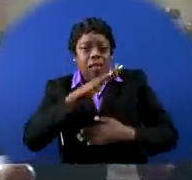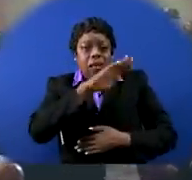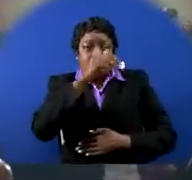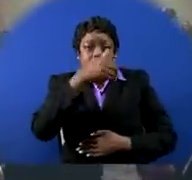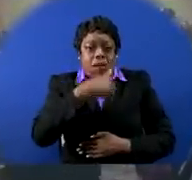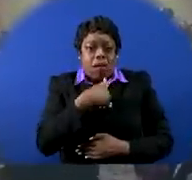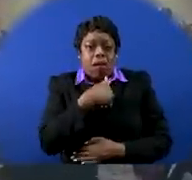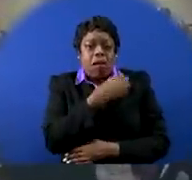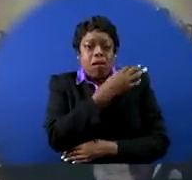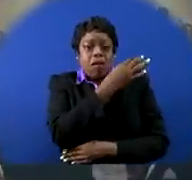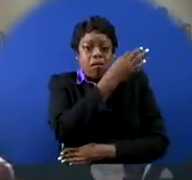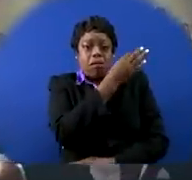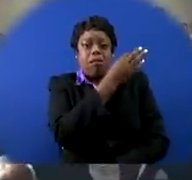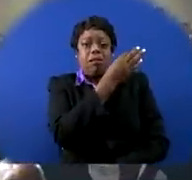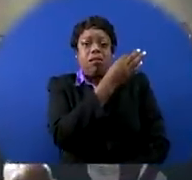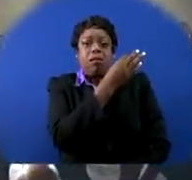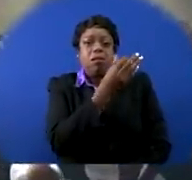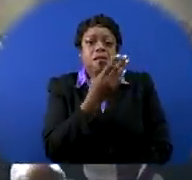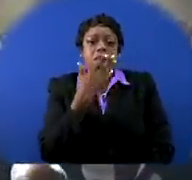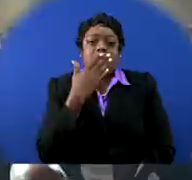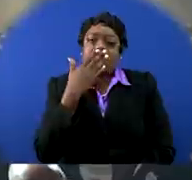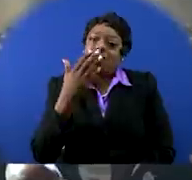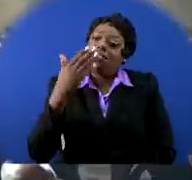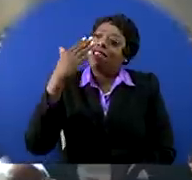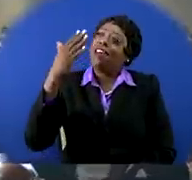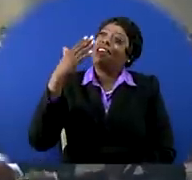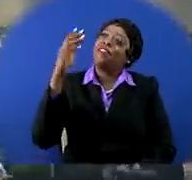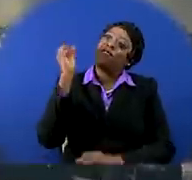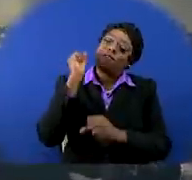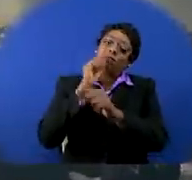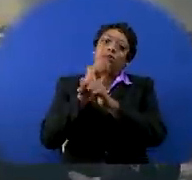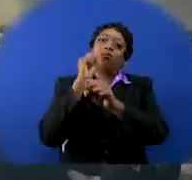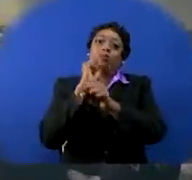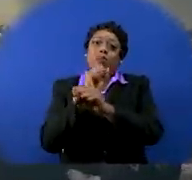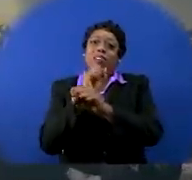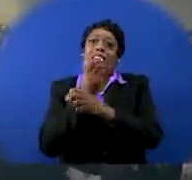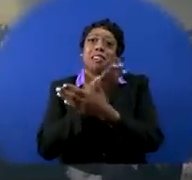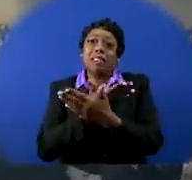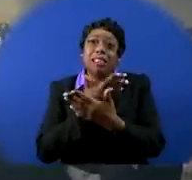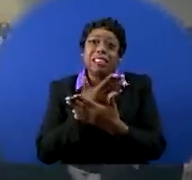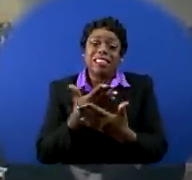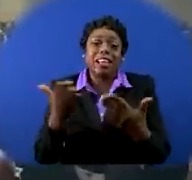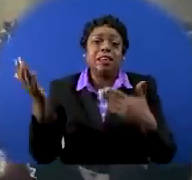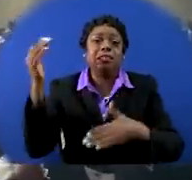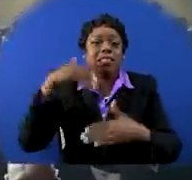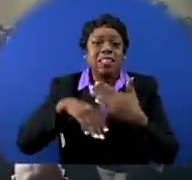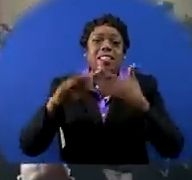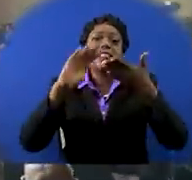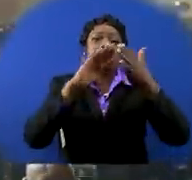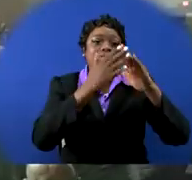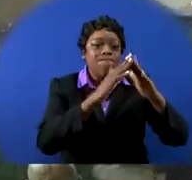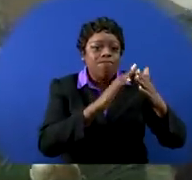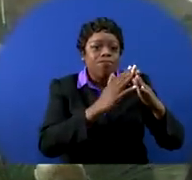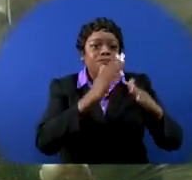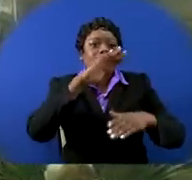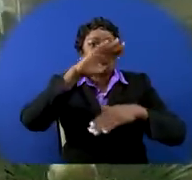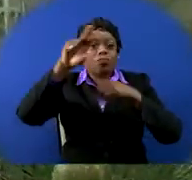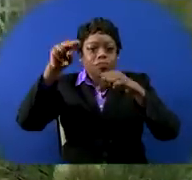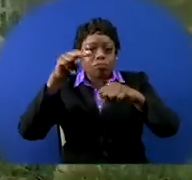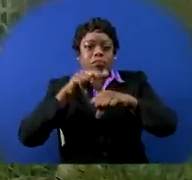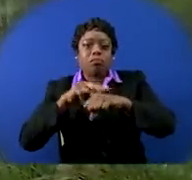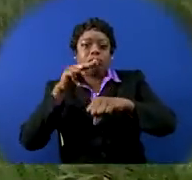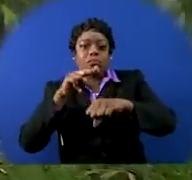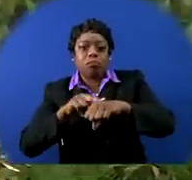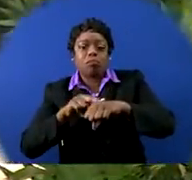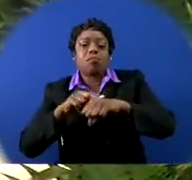spirits. Thank you for working things out in this city, in this nation,